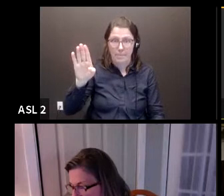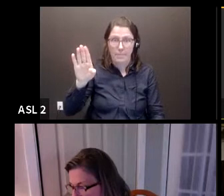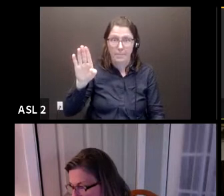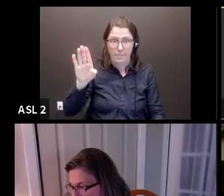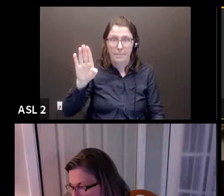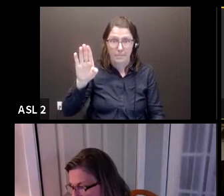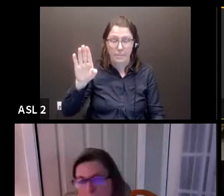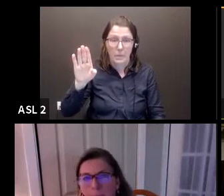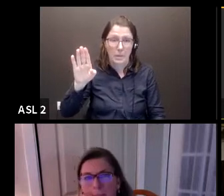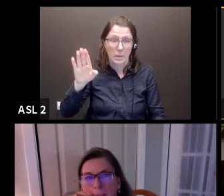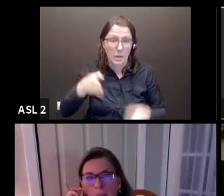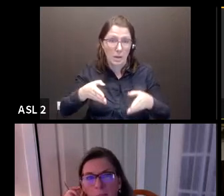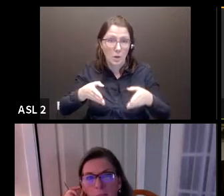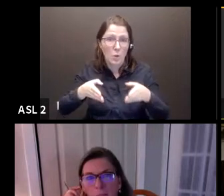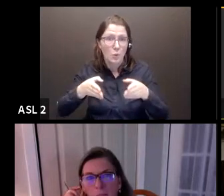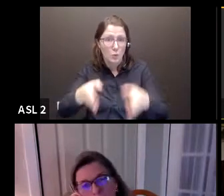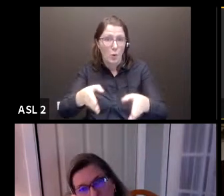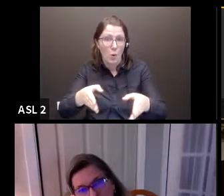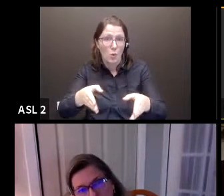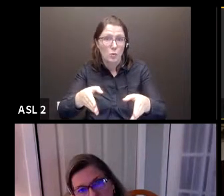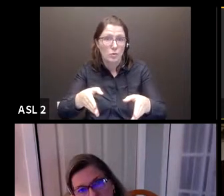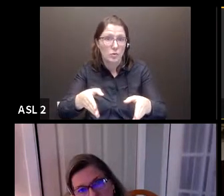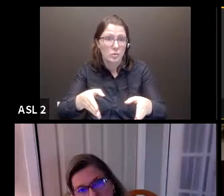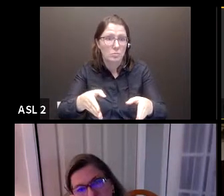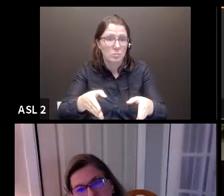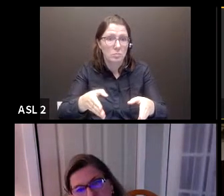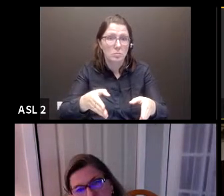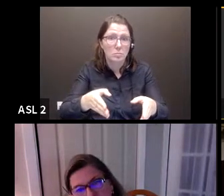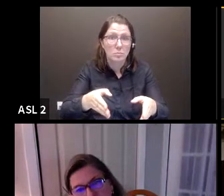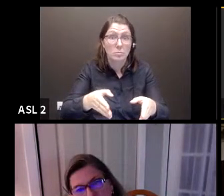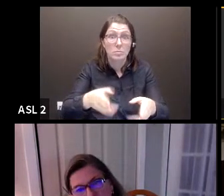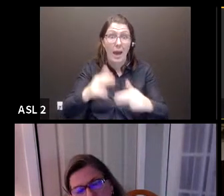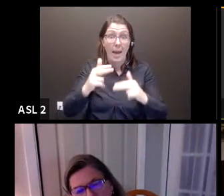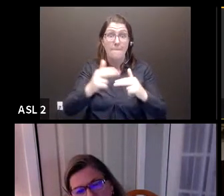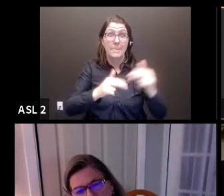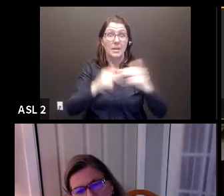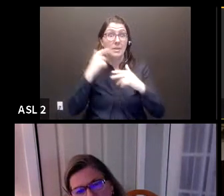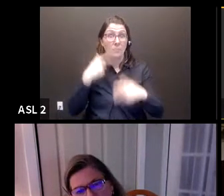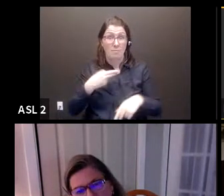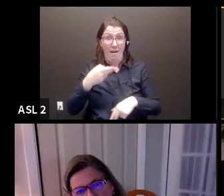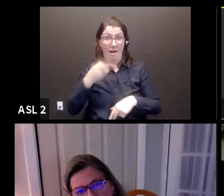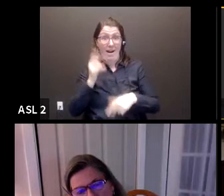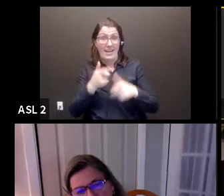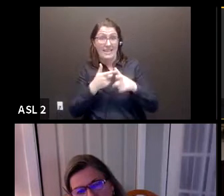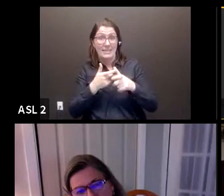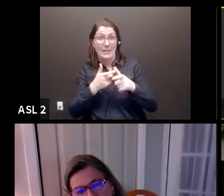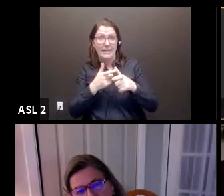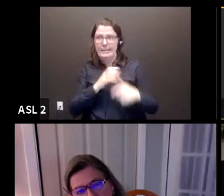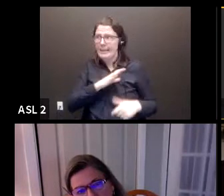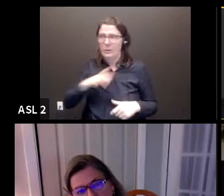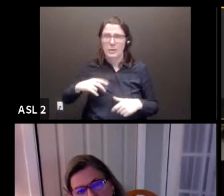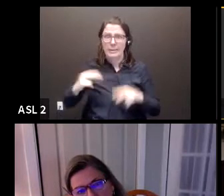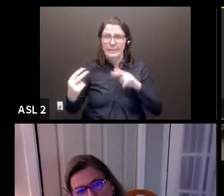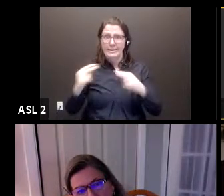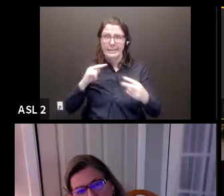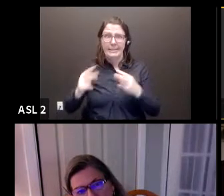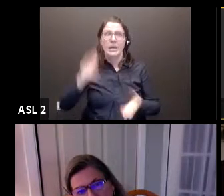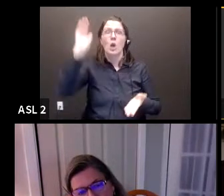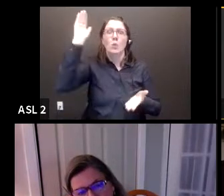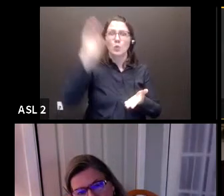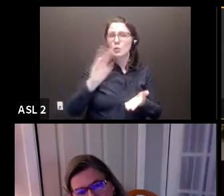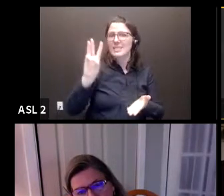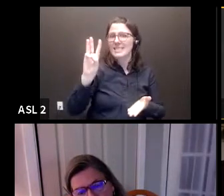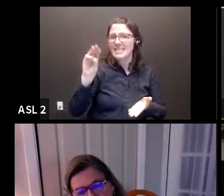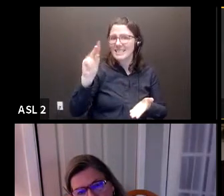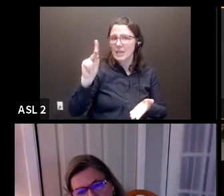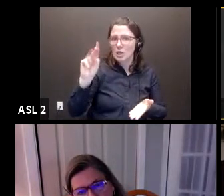traffic at 80 kilometers an hour we reduced council reduce the speed to 60 kilometers an hour if we put a red light camera in